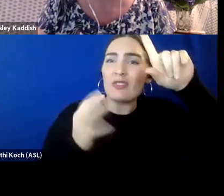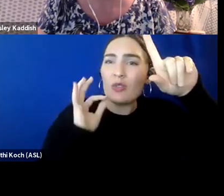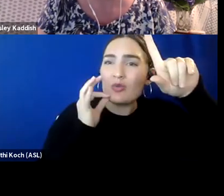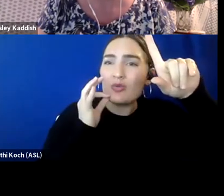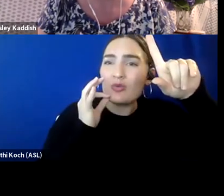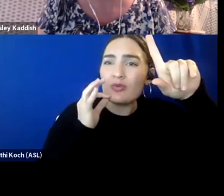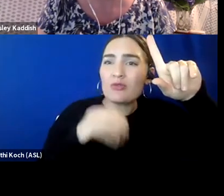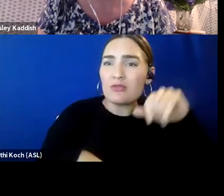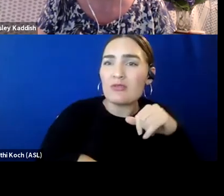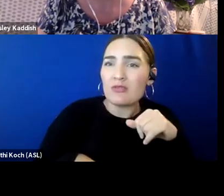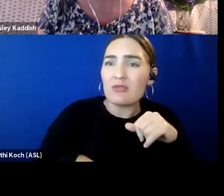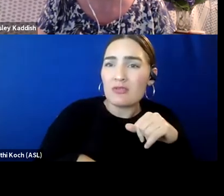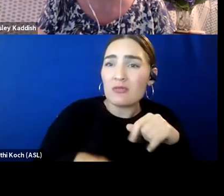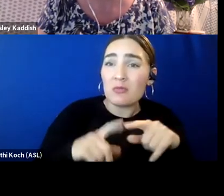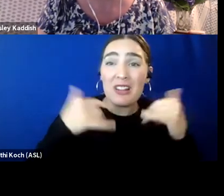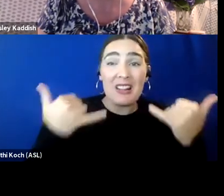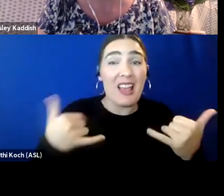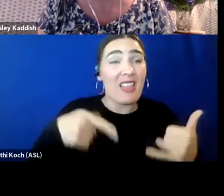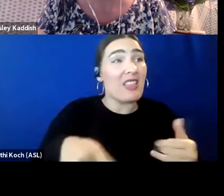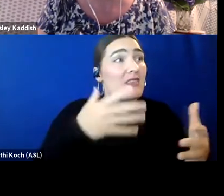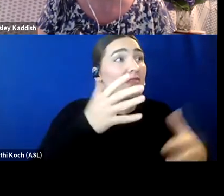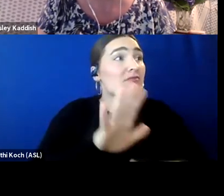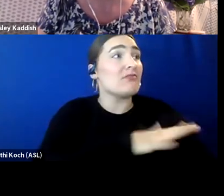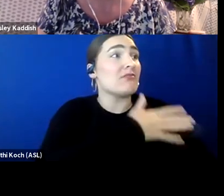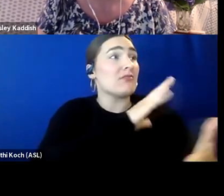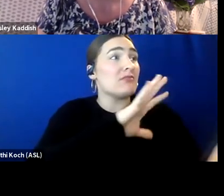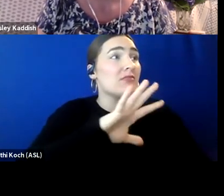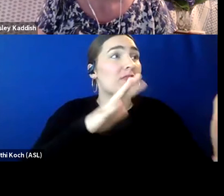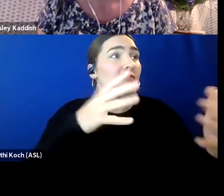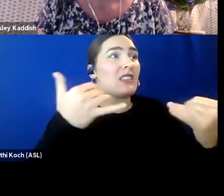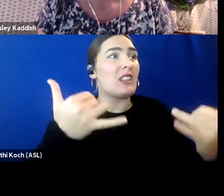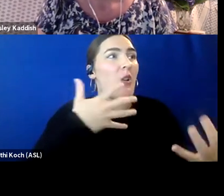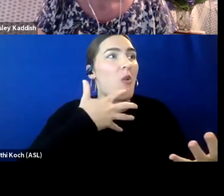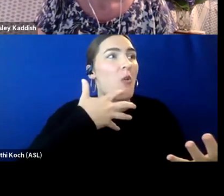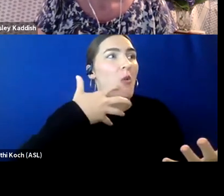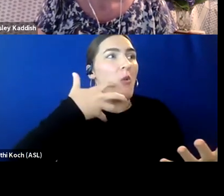melody is now older than old.